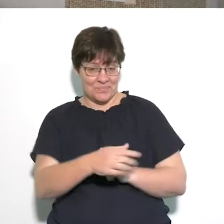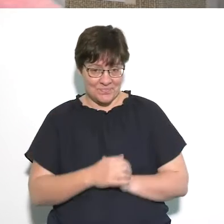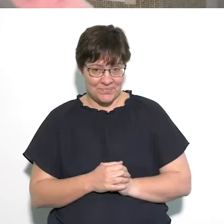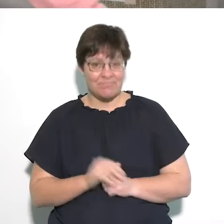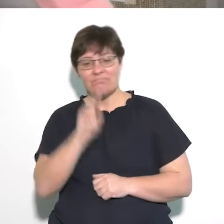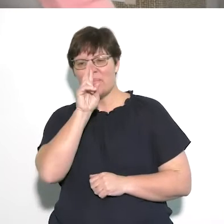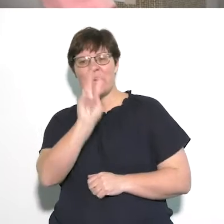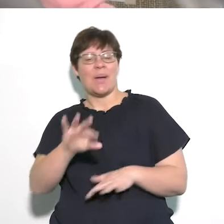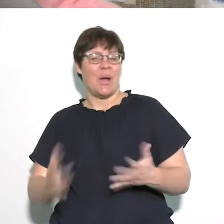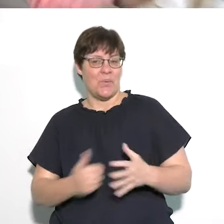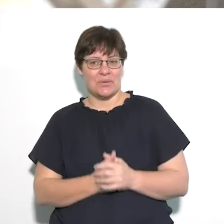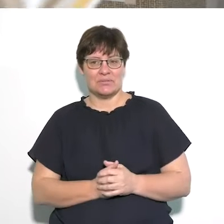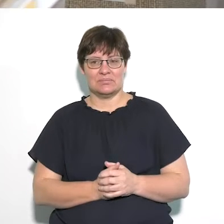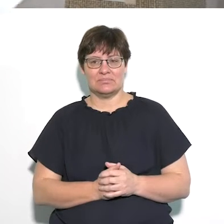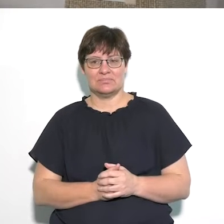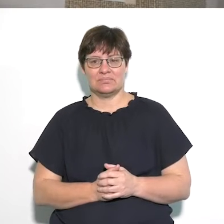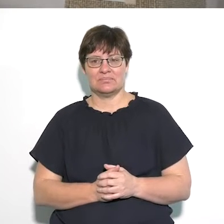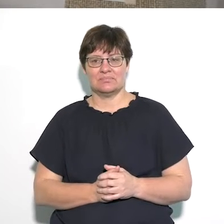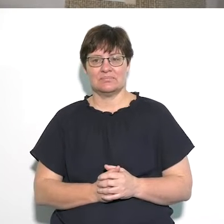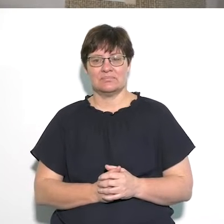our shape board is going to look like.